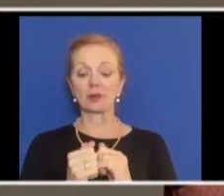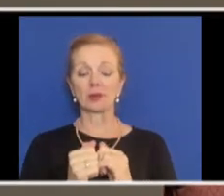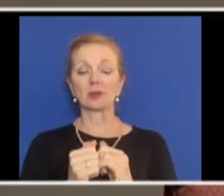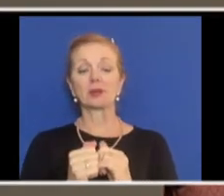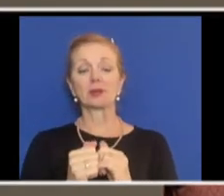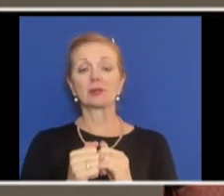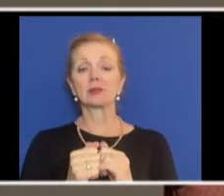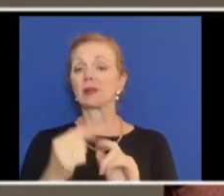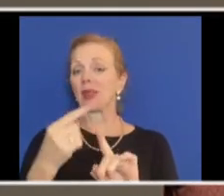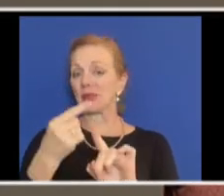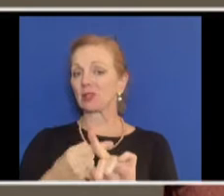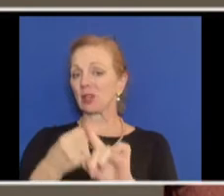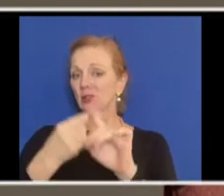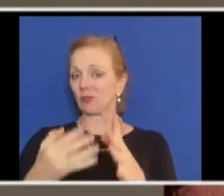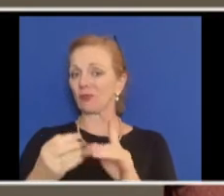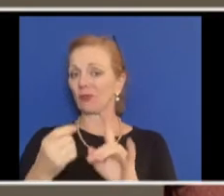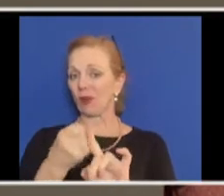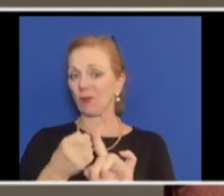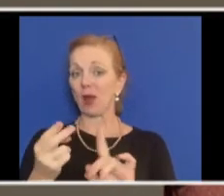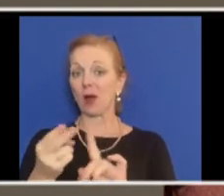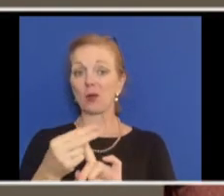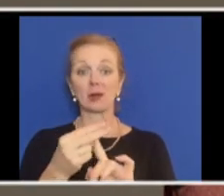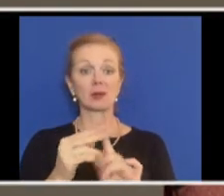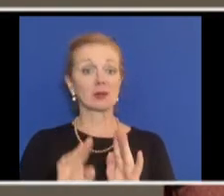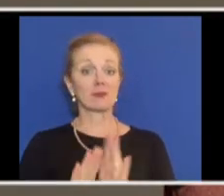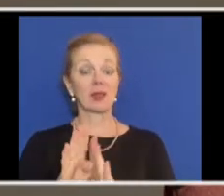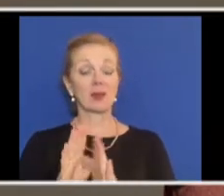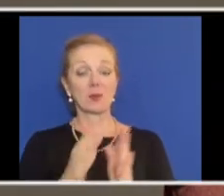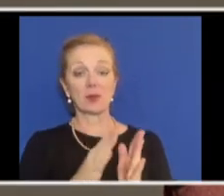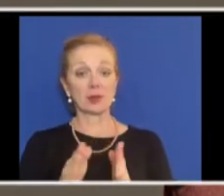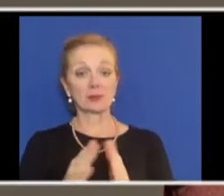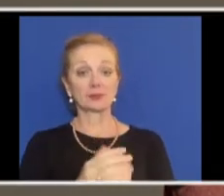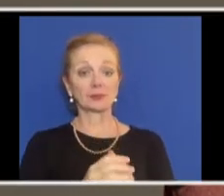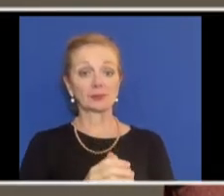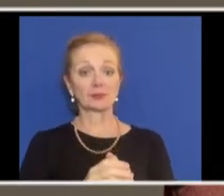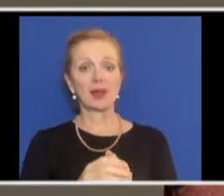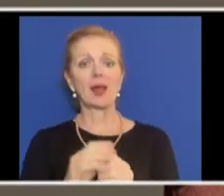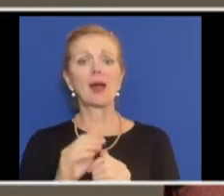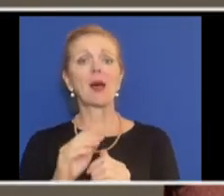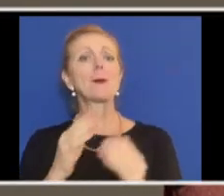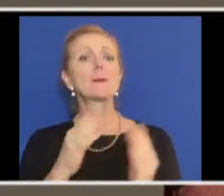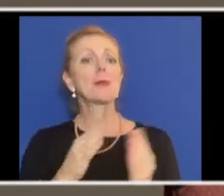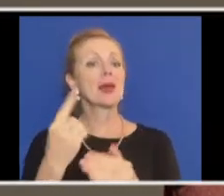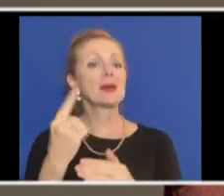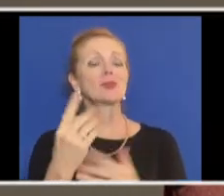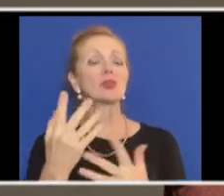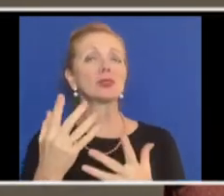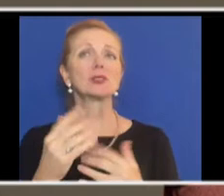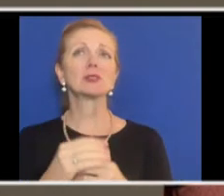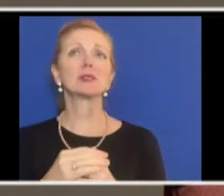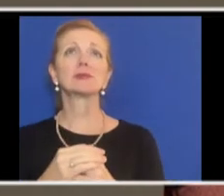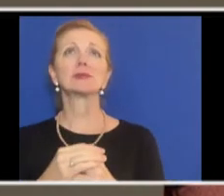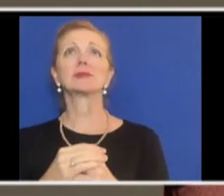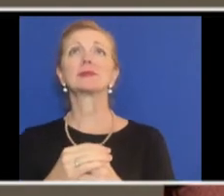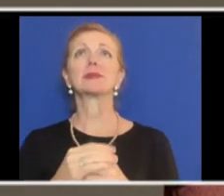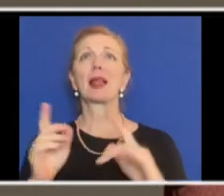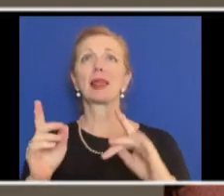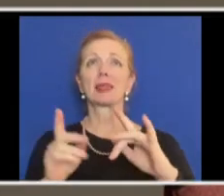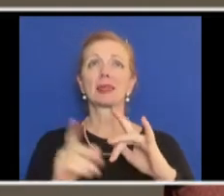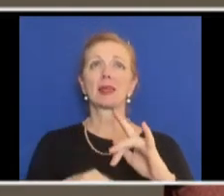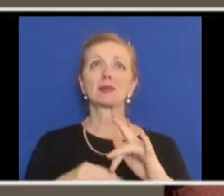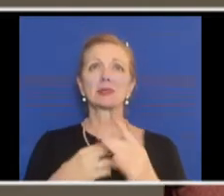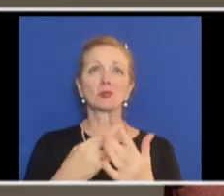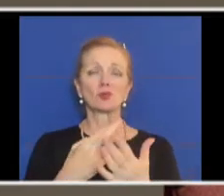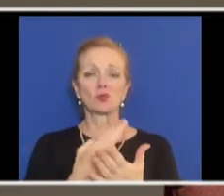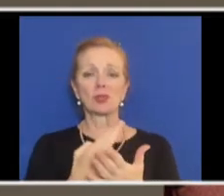hotel and develop a plan and the plan was essentially there's a deficit of resources